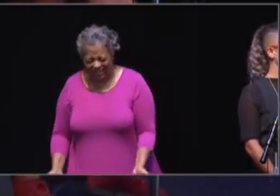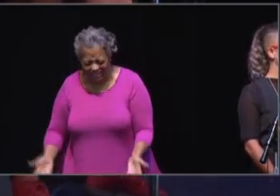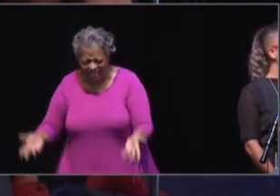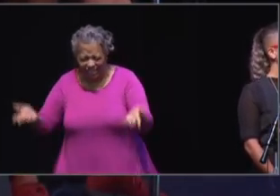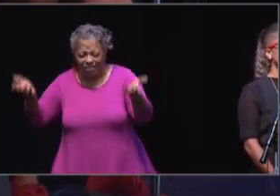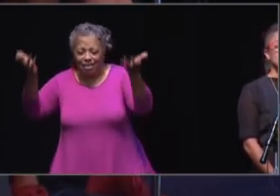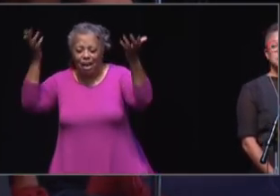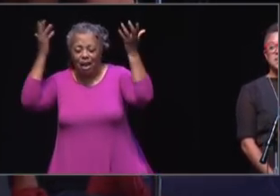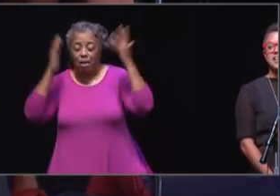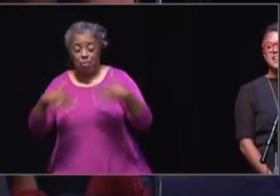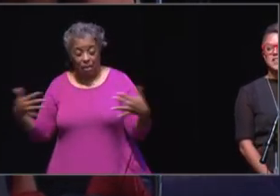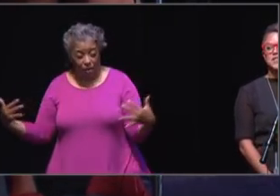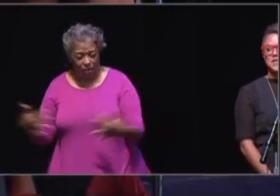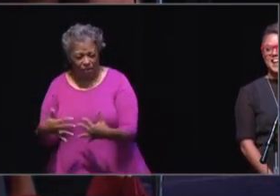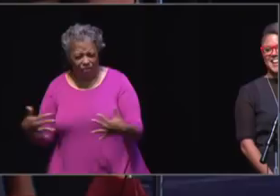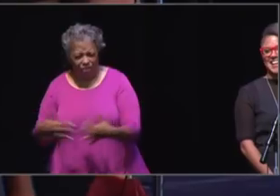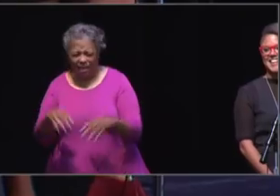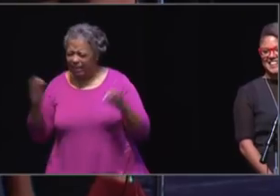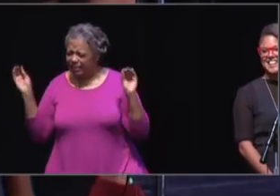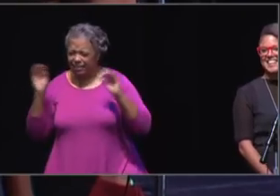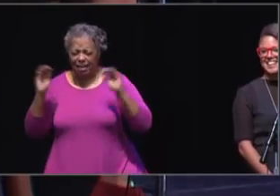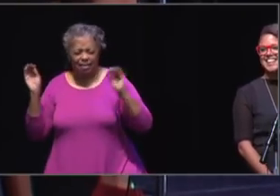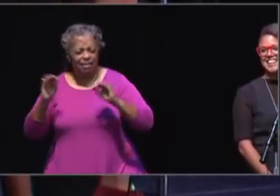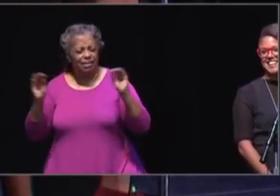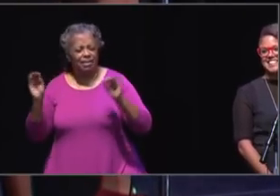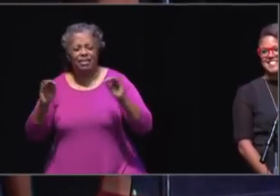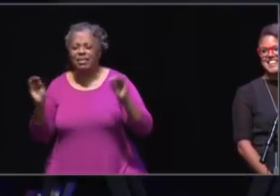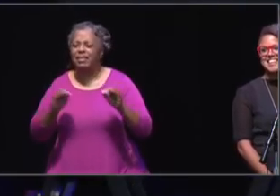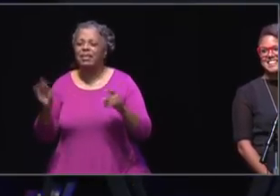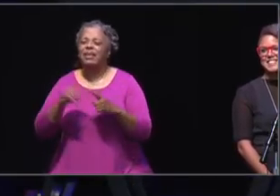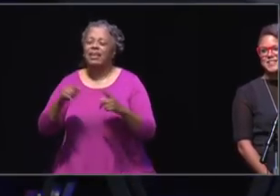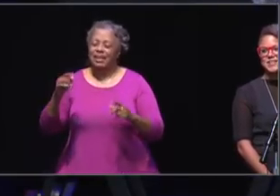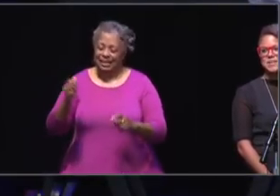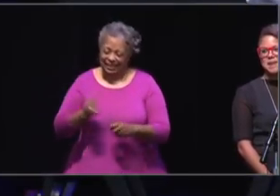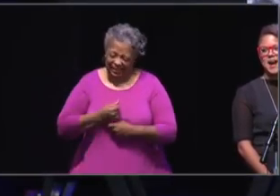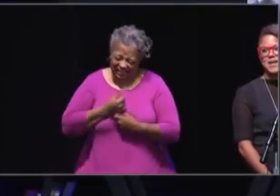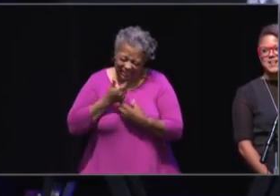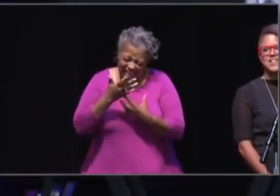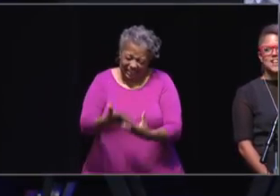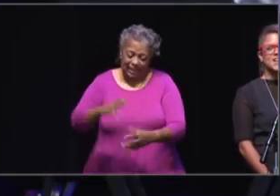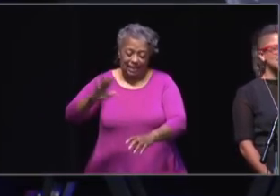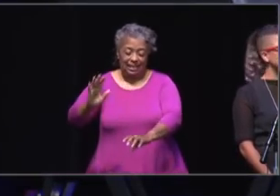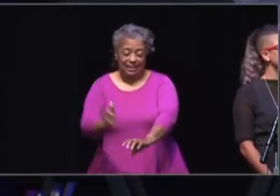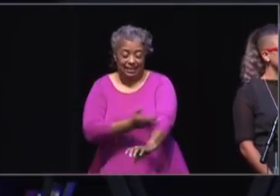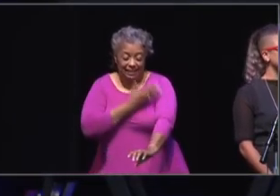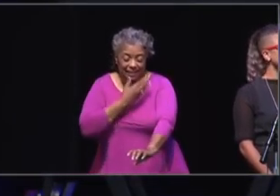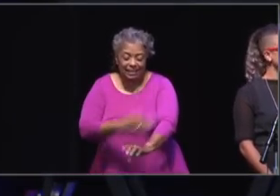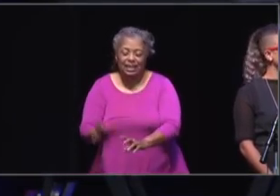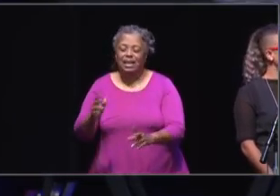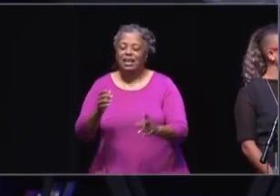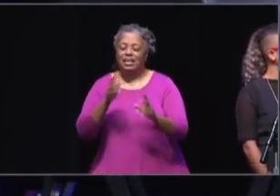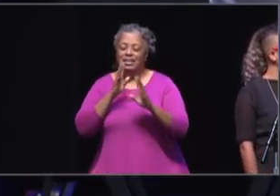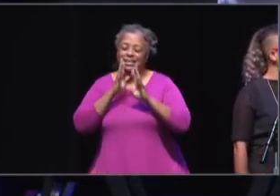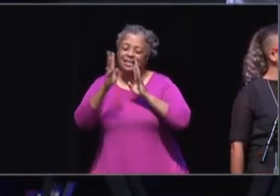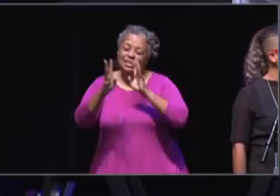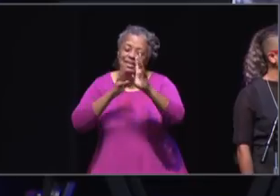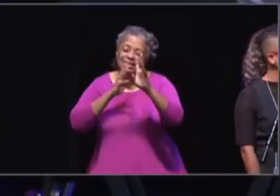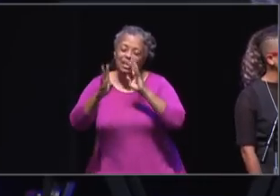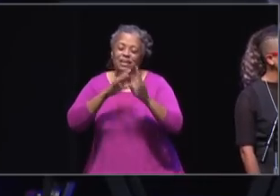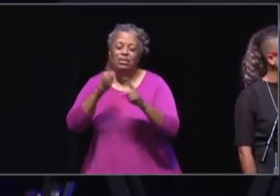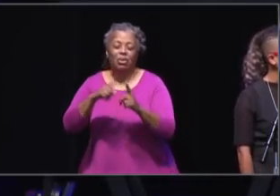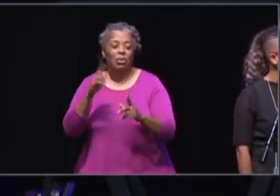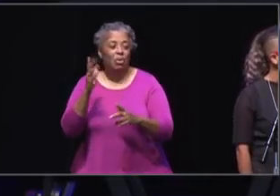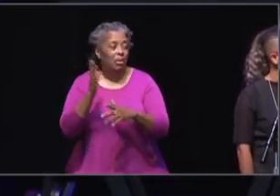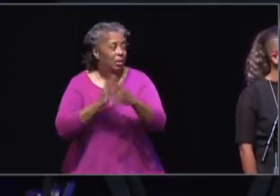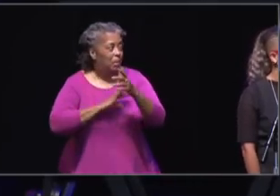voice. Don't be afraid. Sing till the power of the women come down.